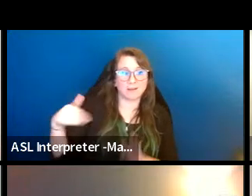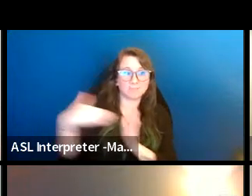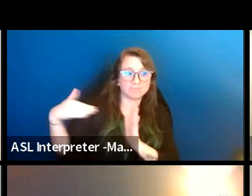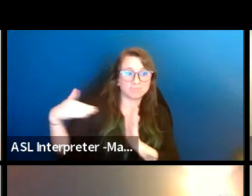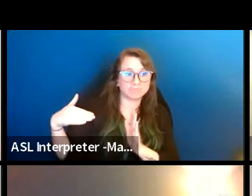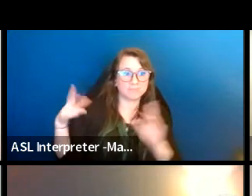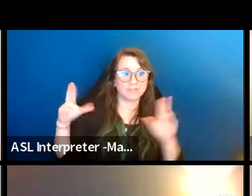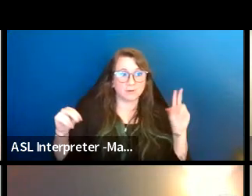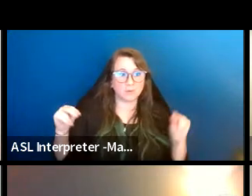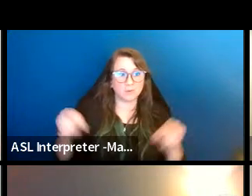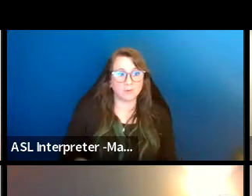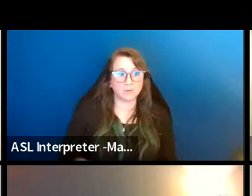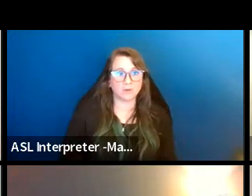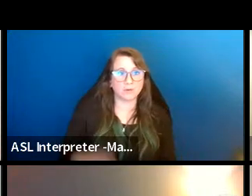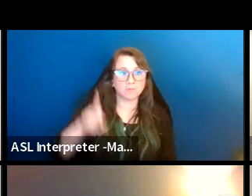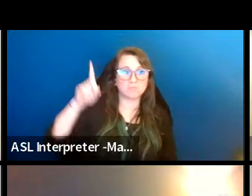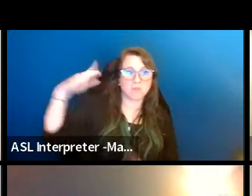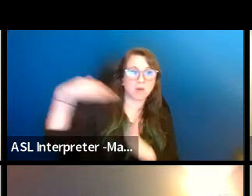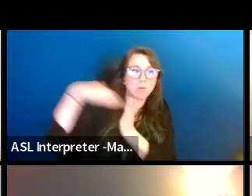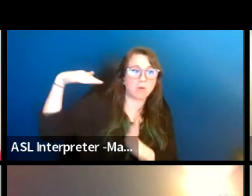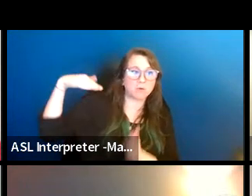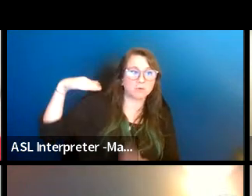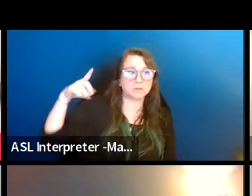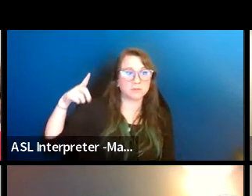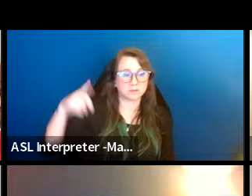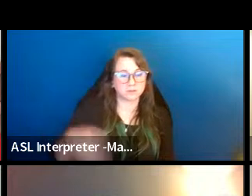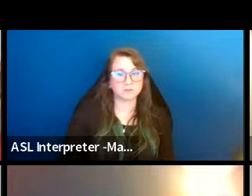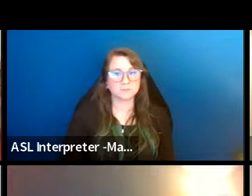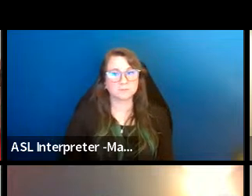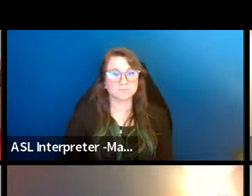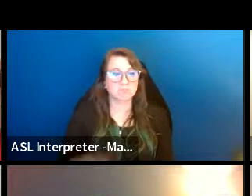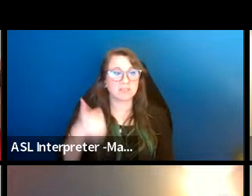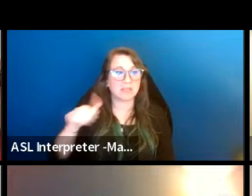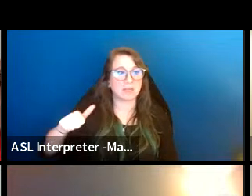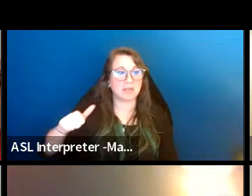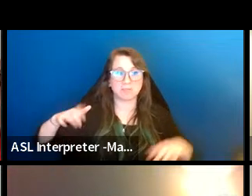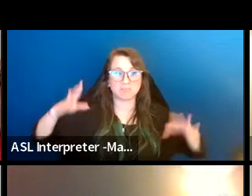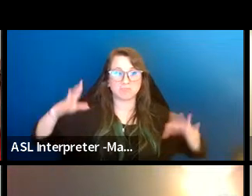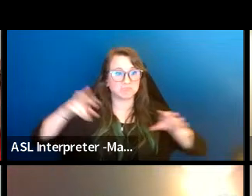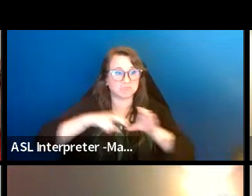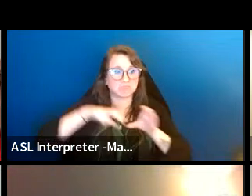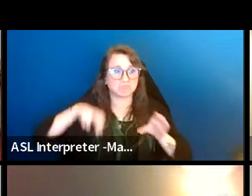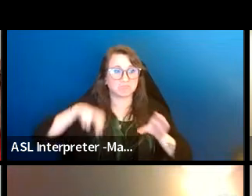nay. Opposed? And any abstentions?